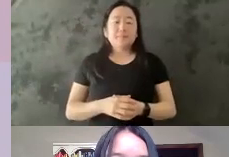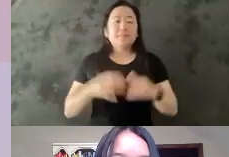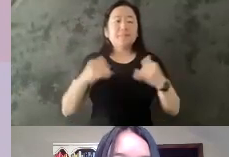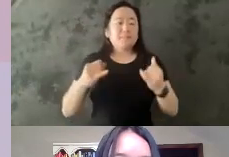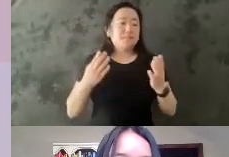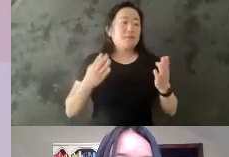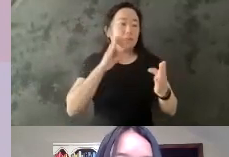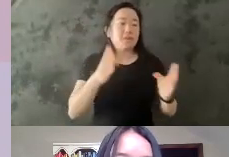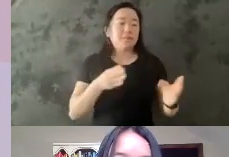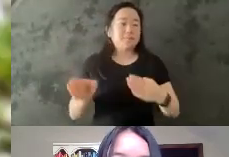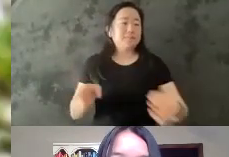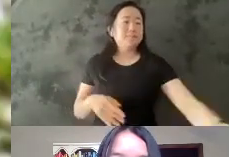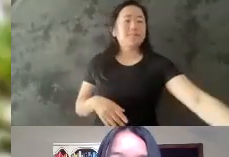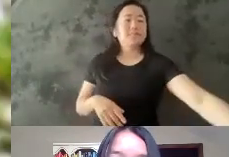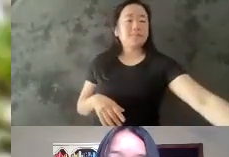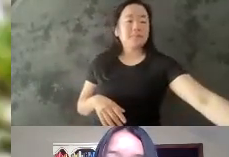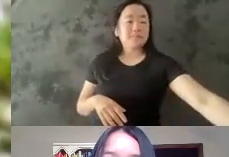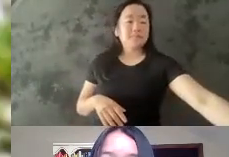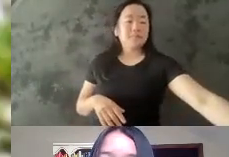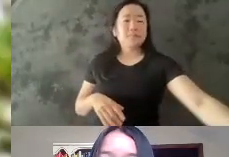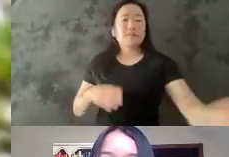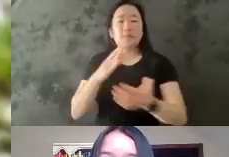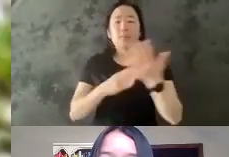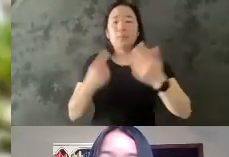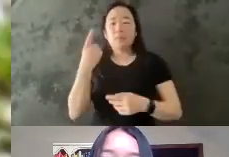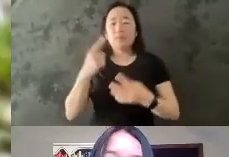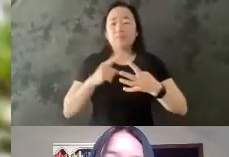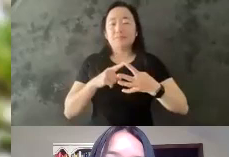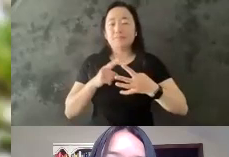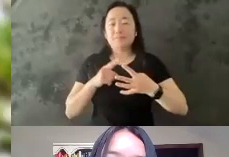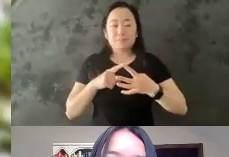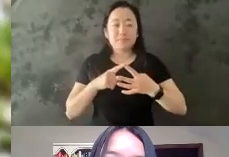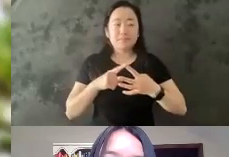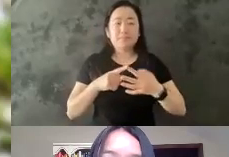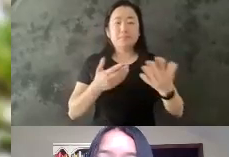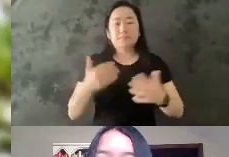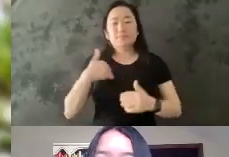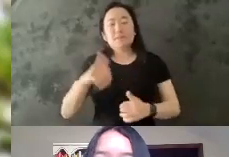part of this webinar, which has another corresponding poll.